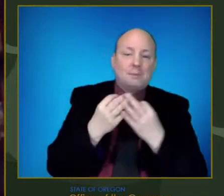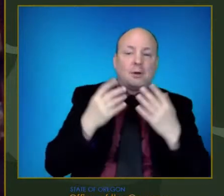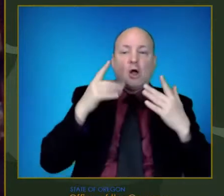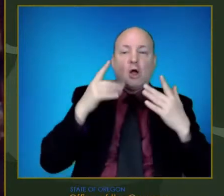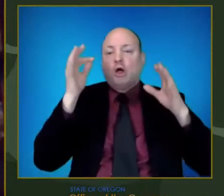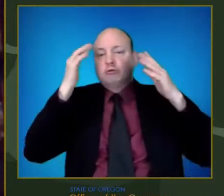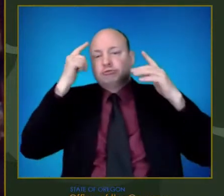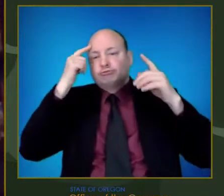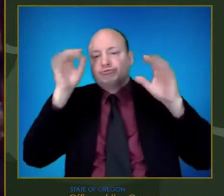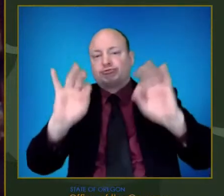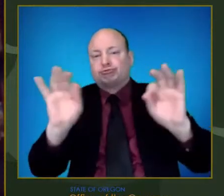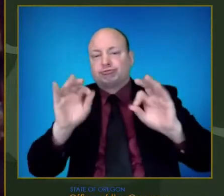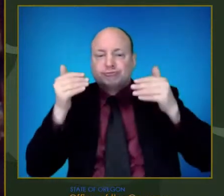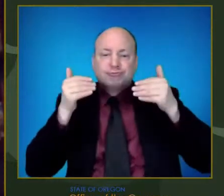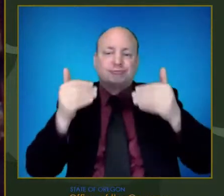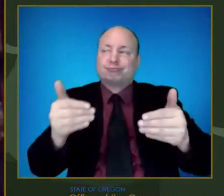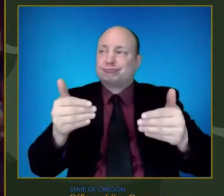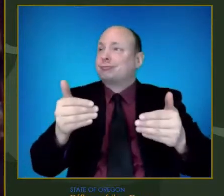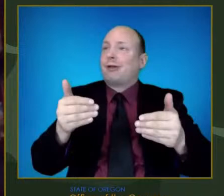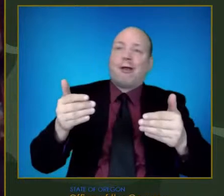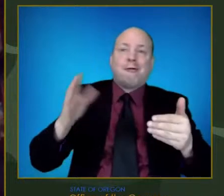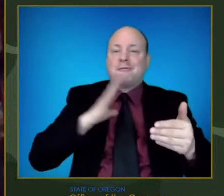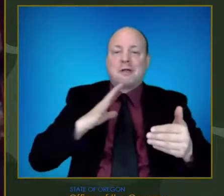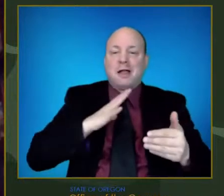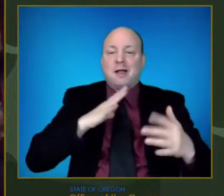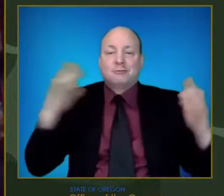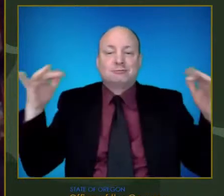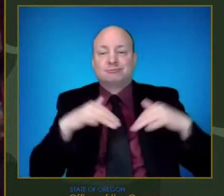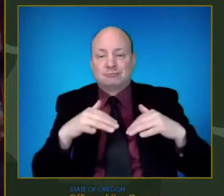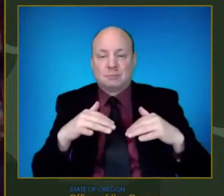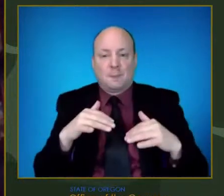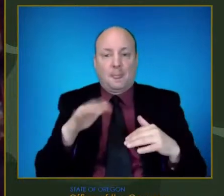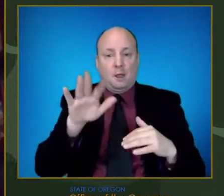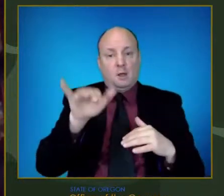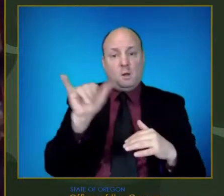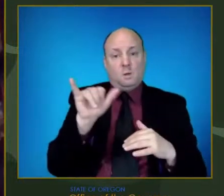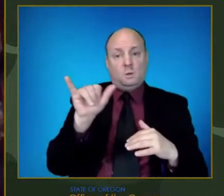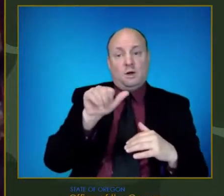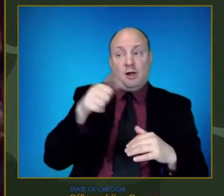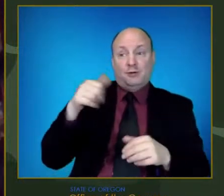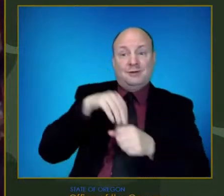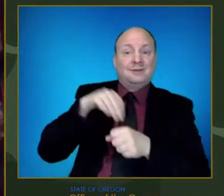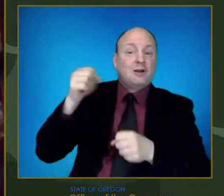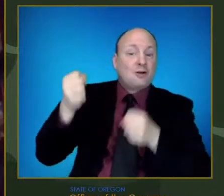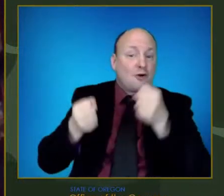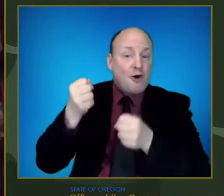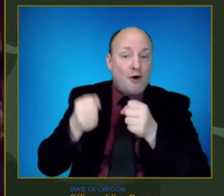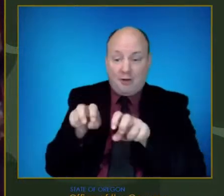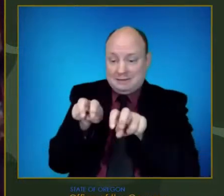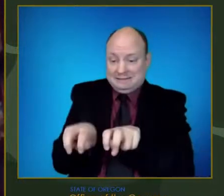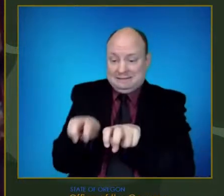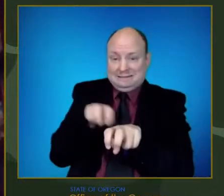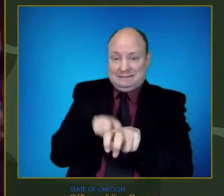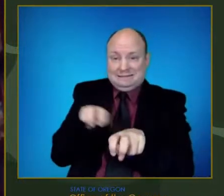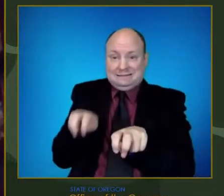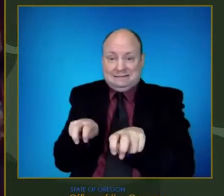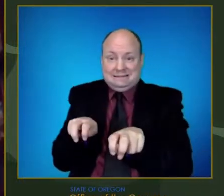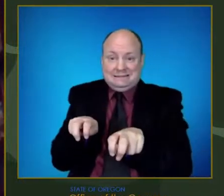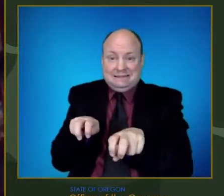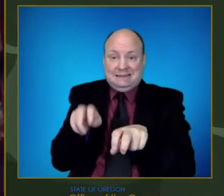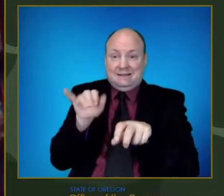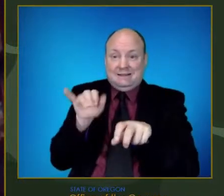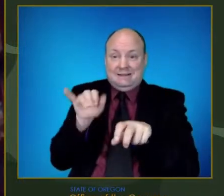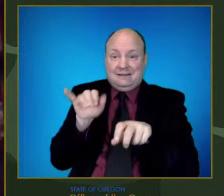contributing activity cited in this outbreak was riding in cars, along with eating lunch and socializing in a vehicle. 53 of the